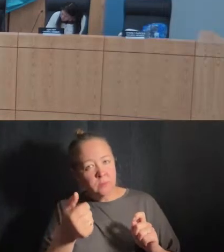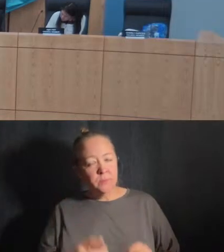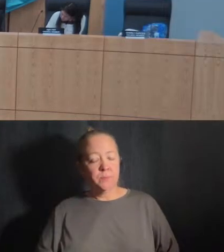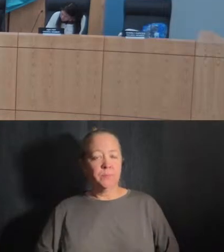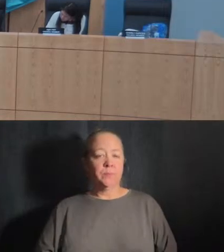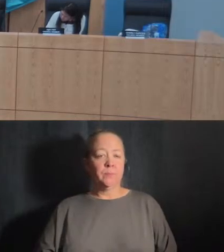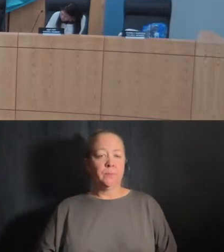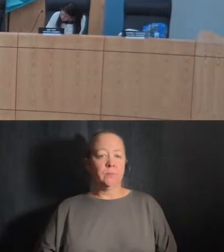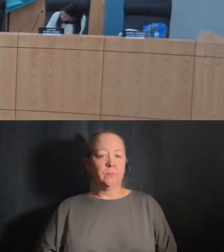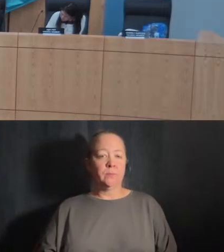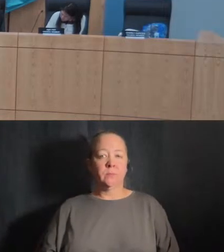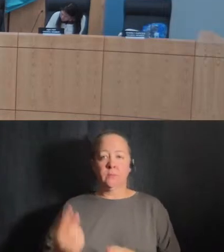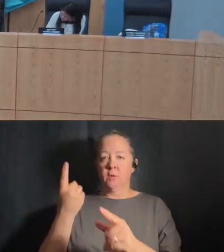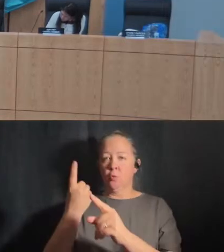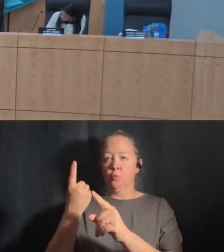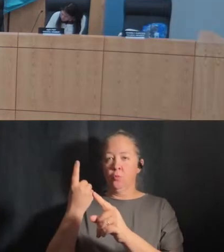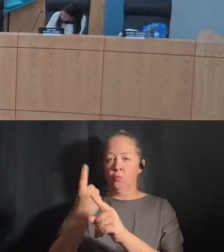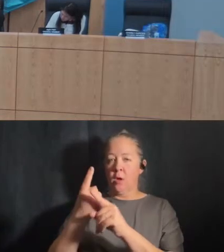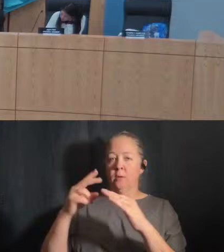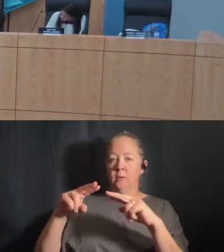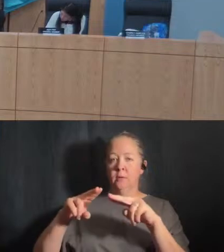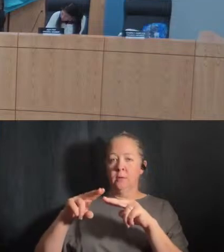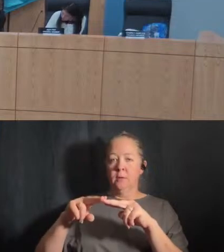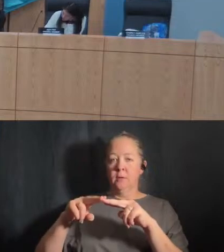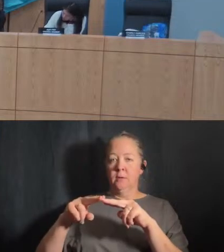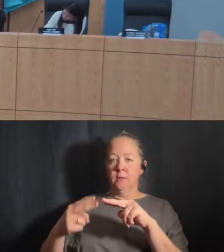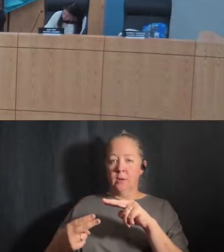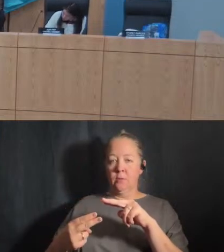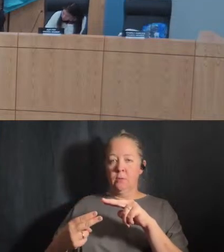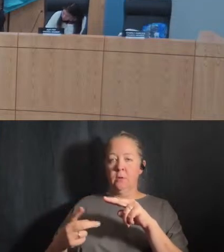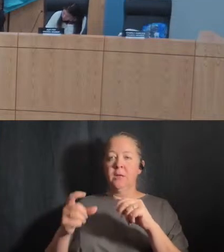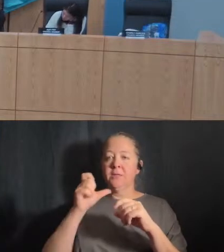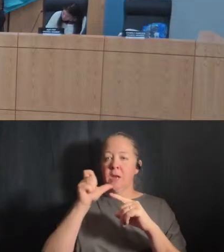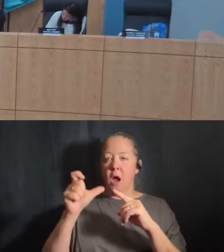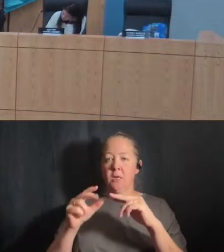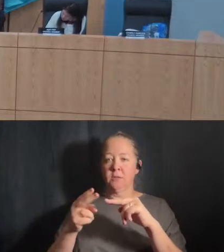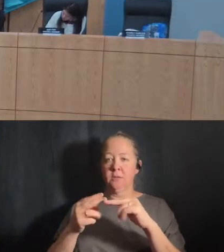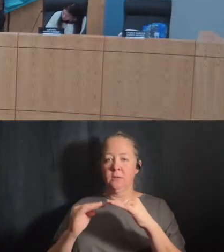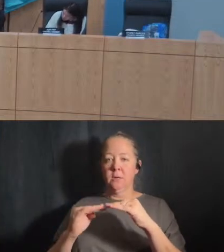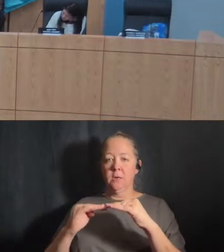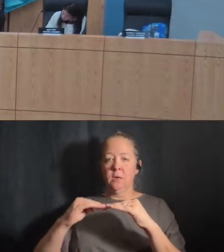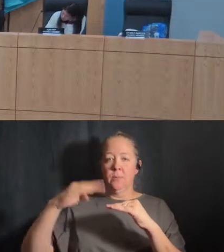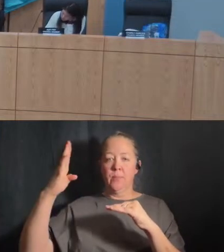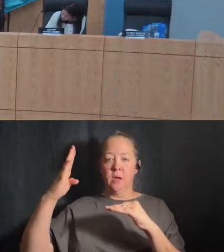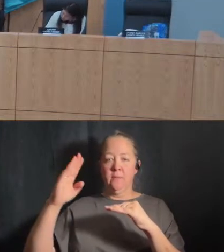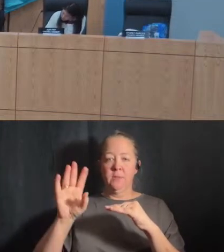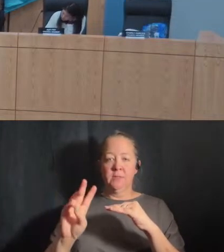yeah, downward, or it's not above 6299 and 103.